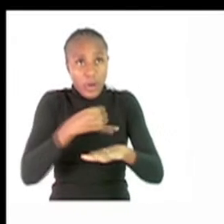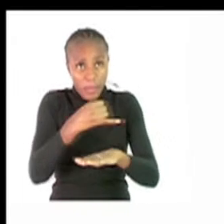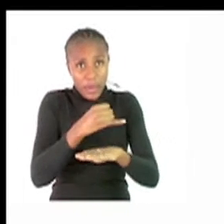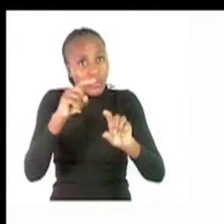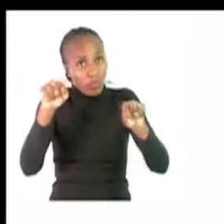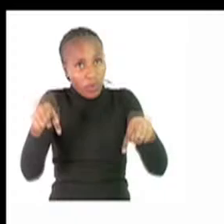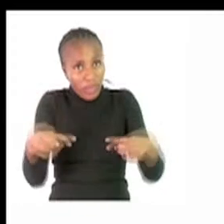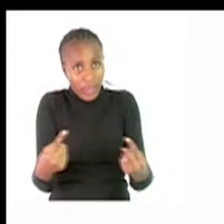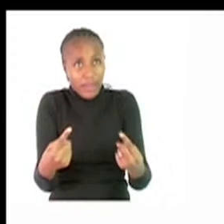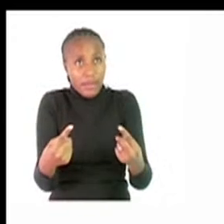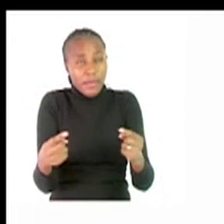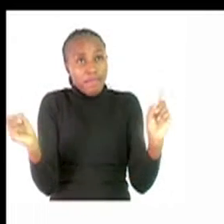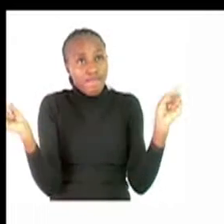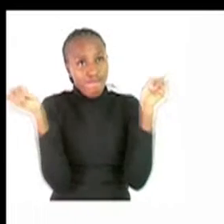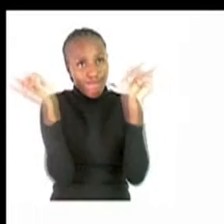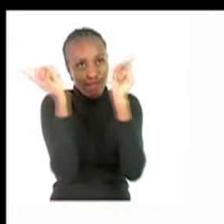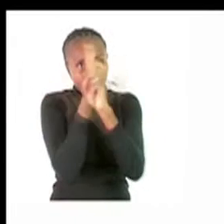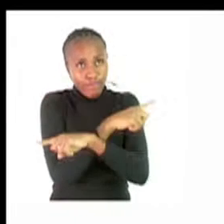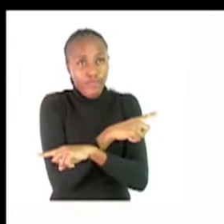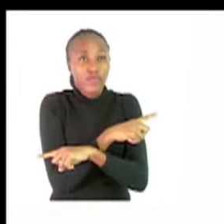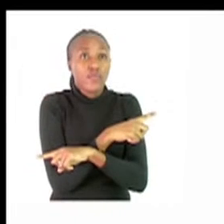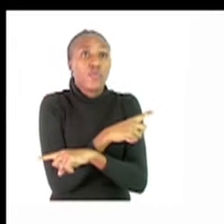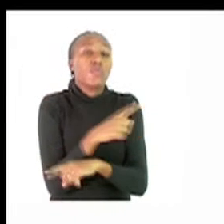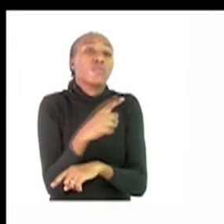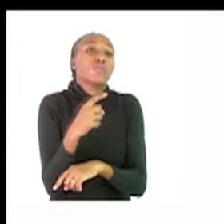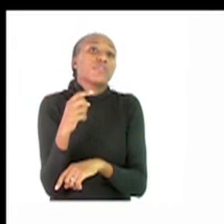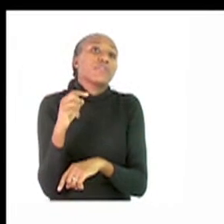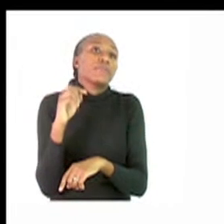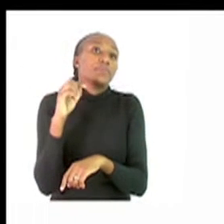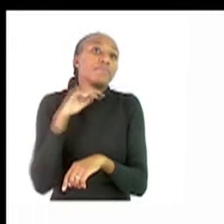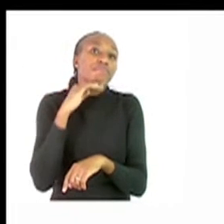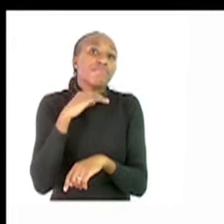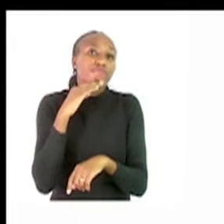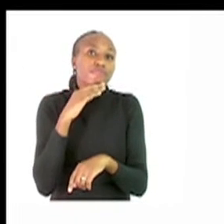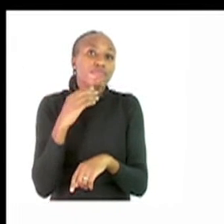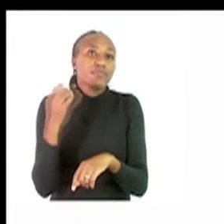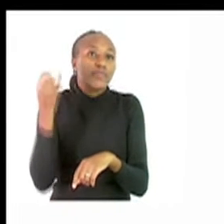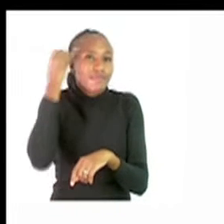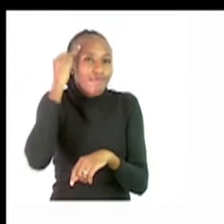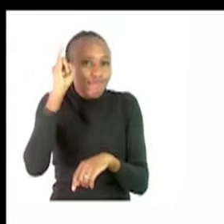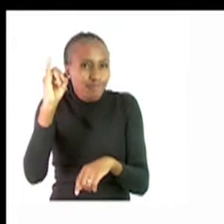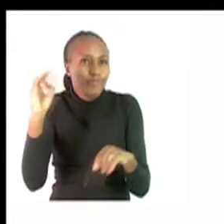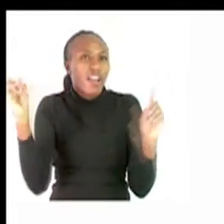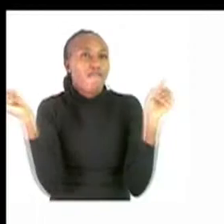myths, a widely held but false belief or idea.